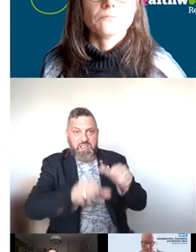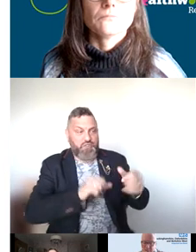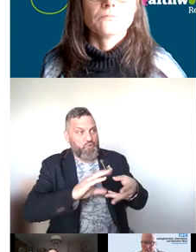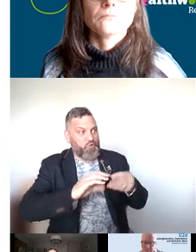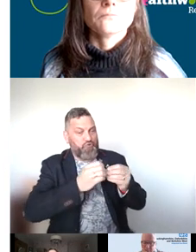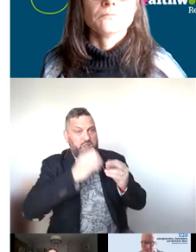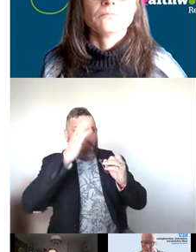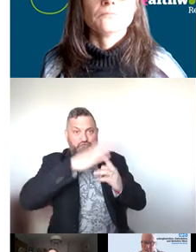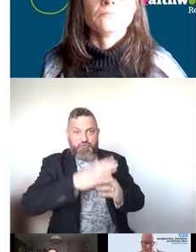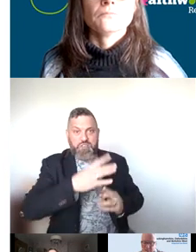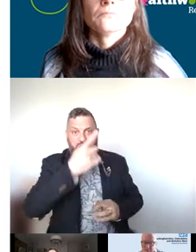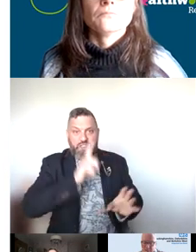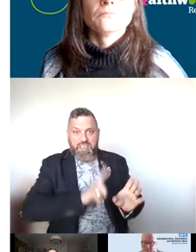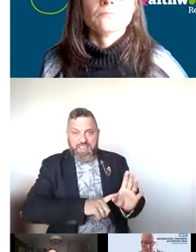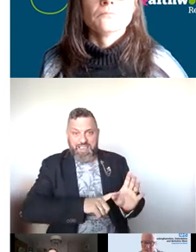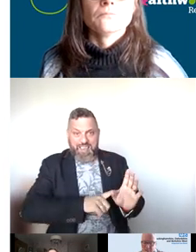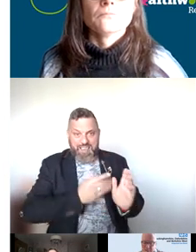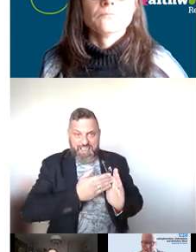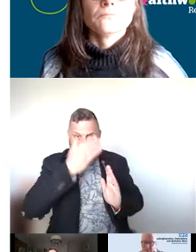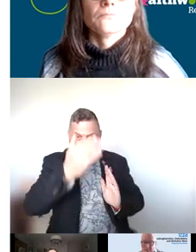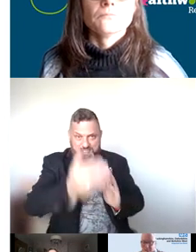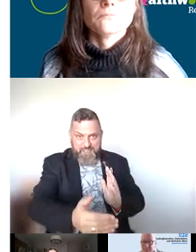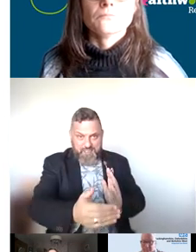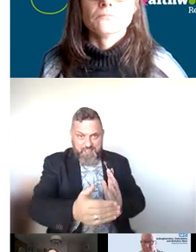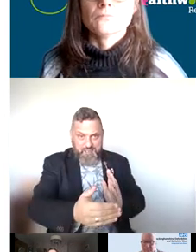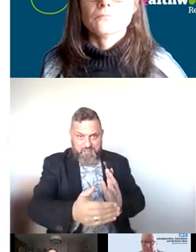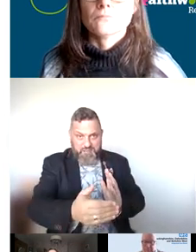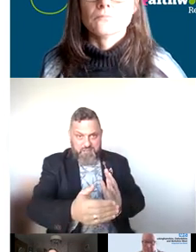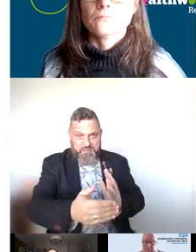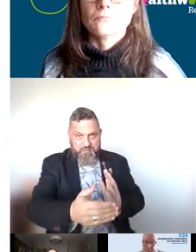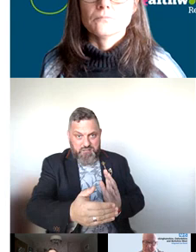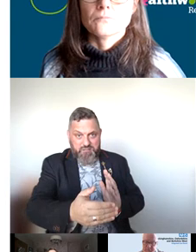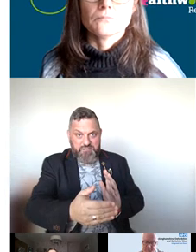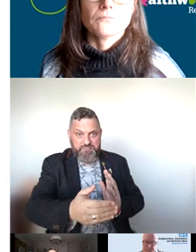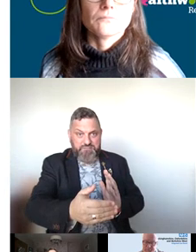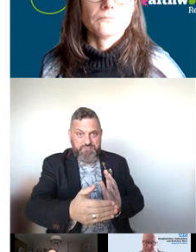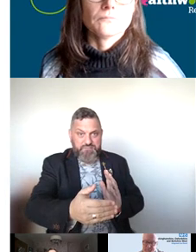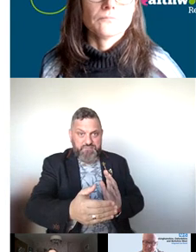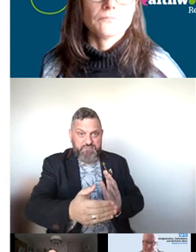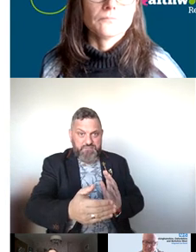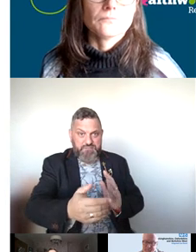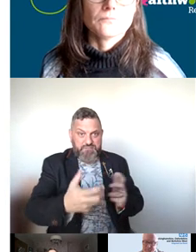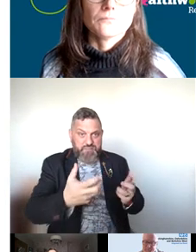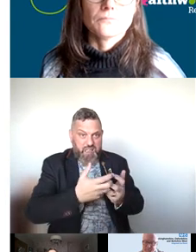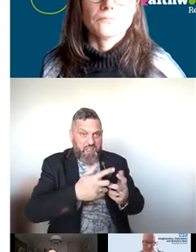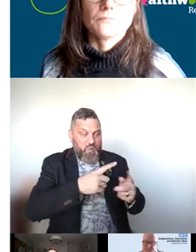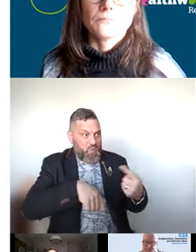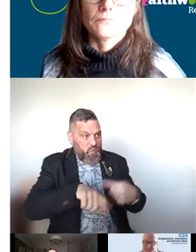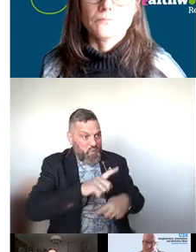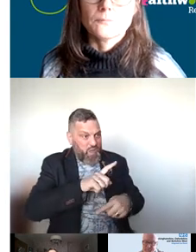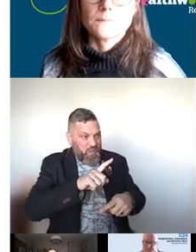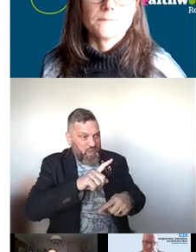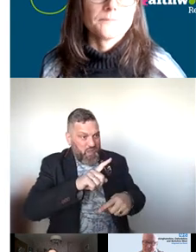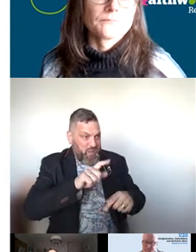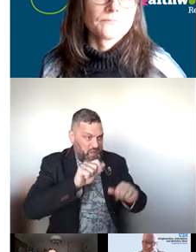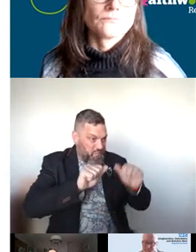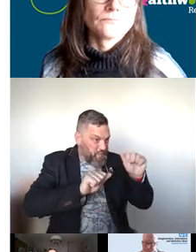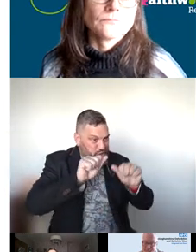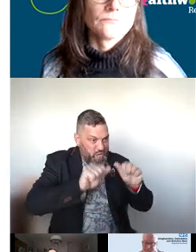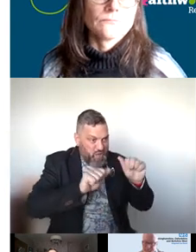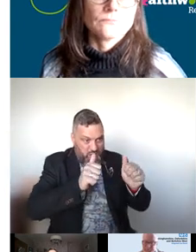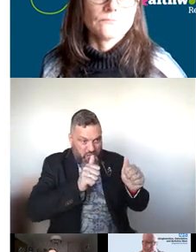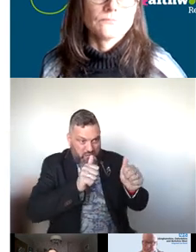priorities for the year, understanding how we will be measuring and delivering those services in the